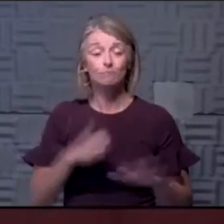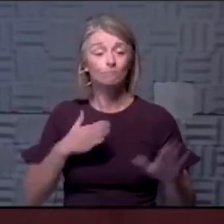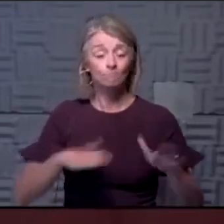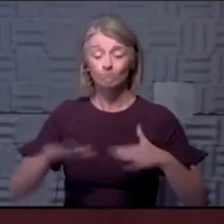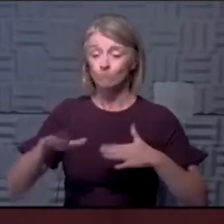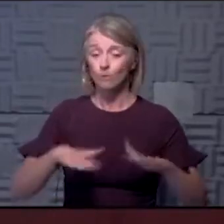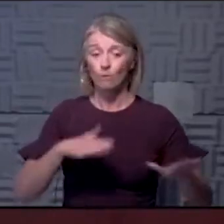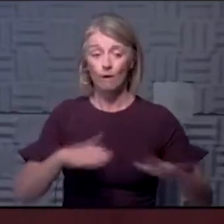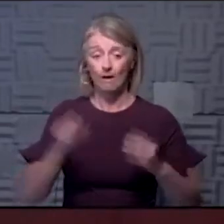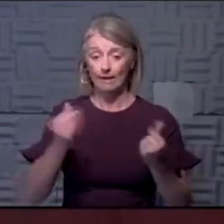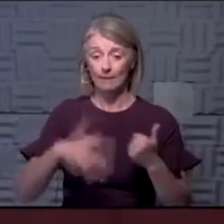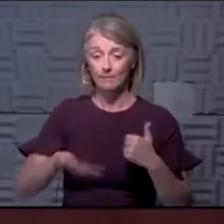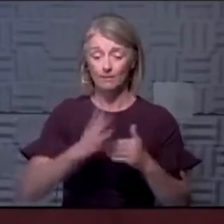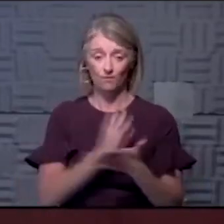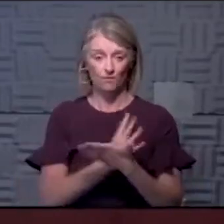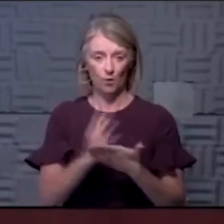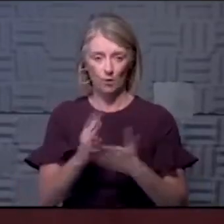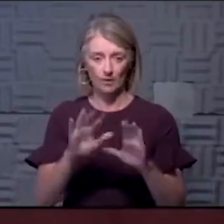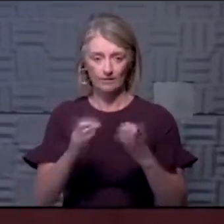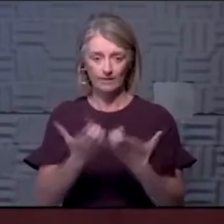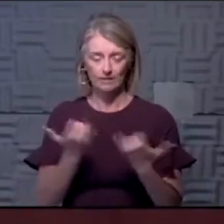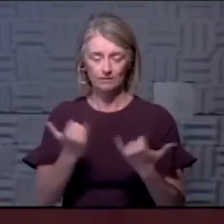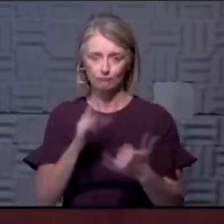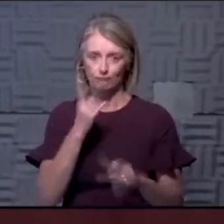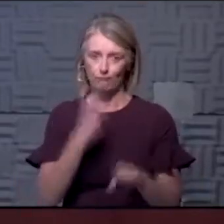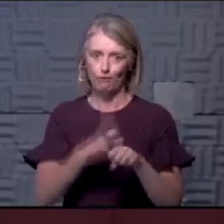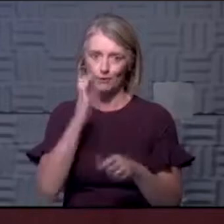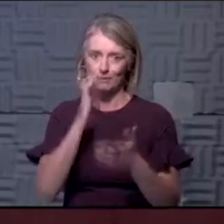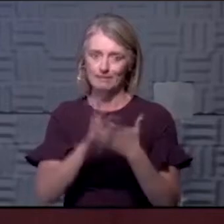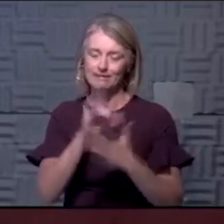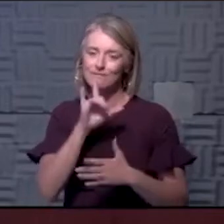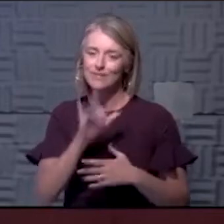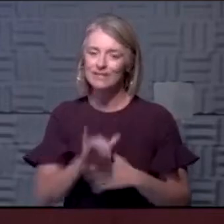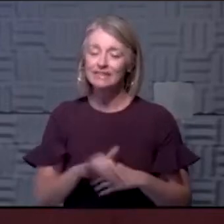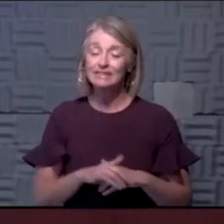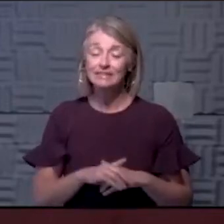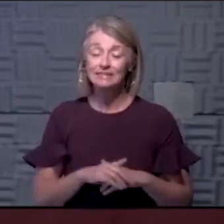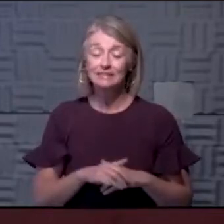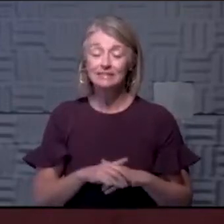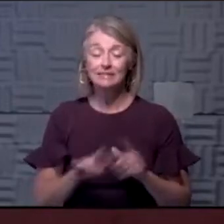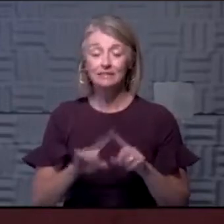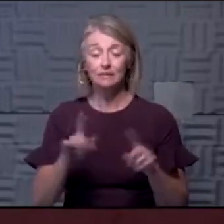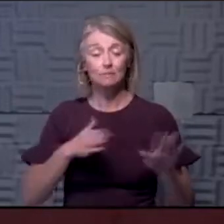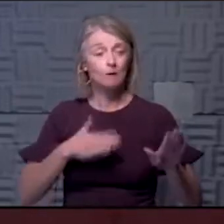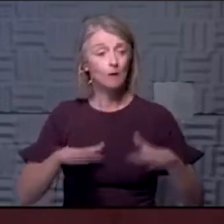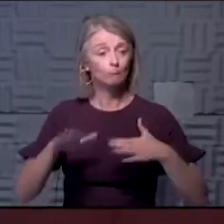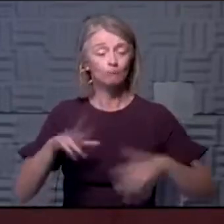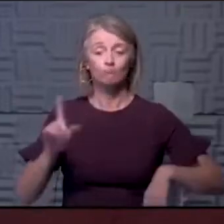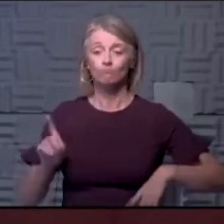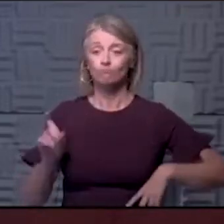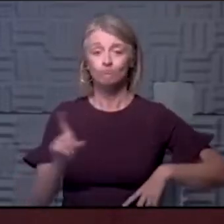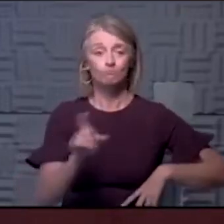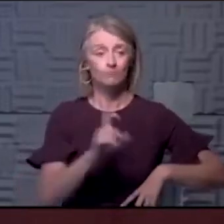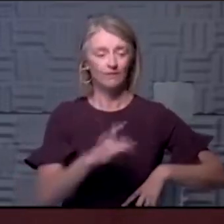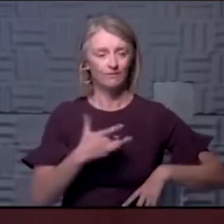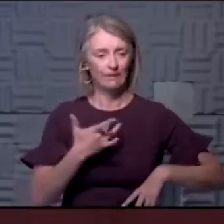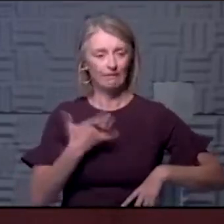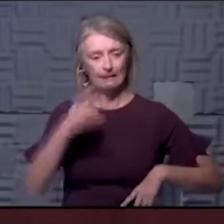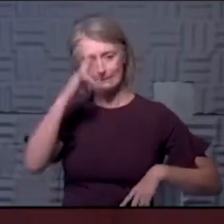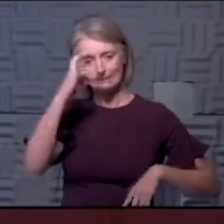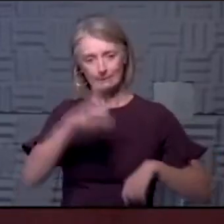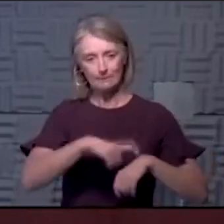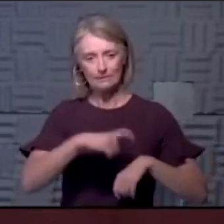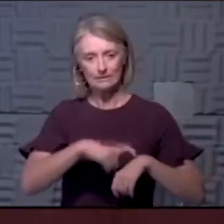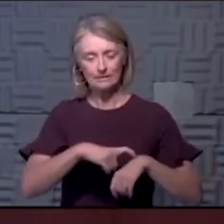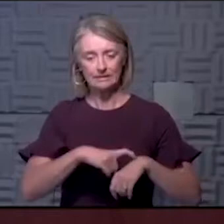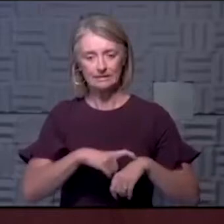around campus right now. We're in our 4th week of classes. Hard to believe. And you walk around campus and it feels like summertime. I mean,